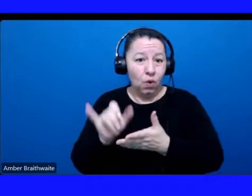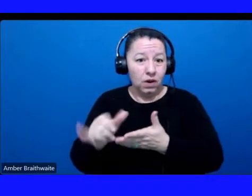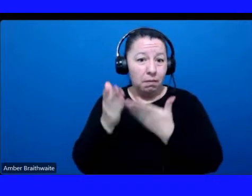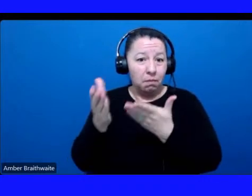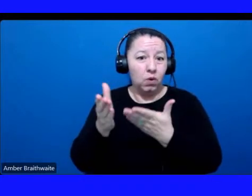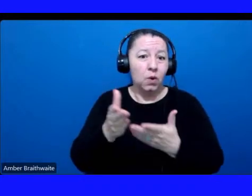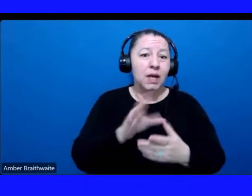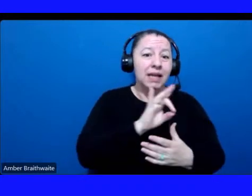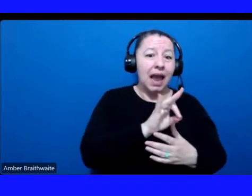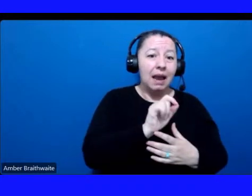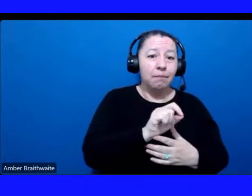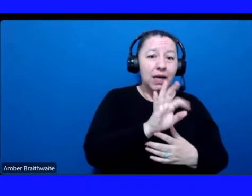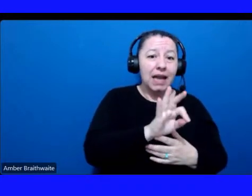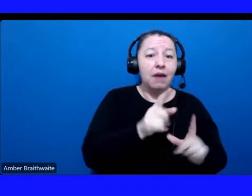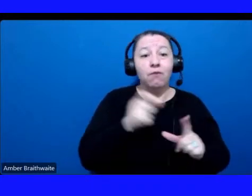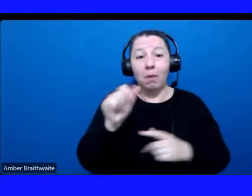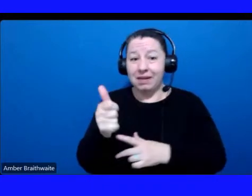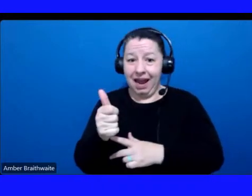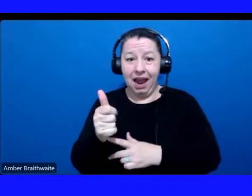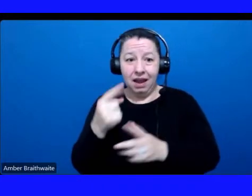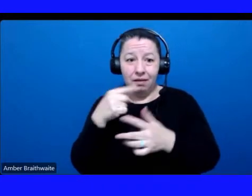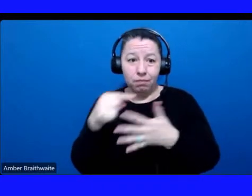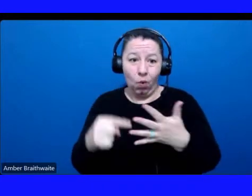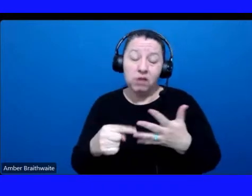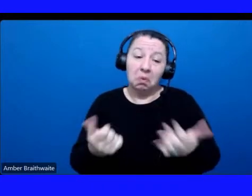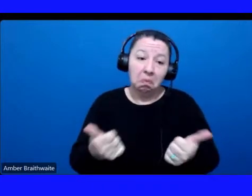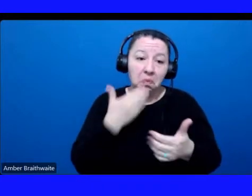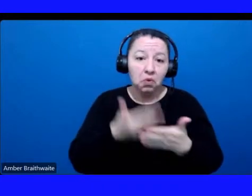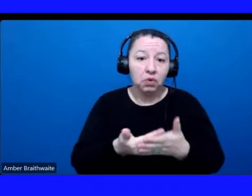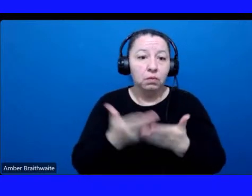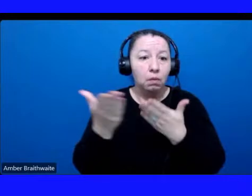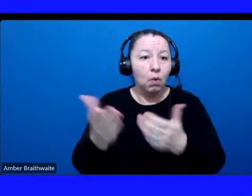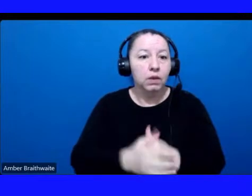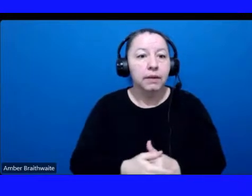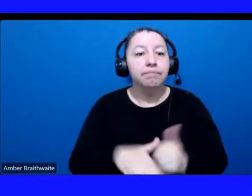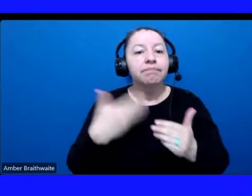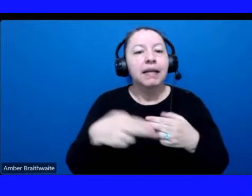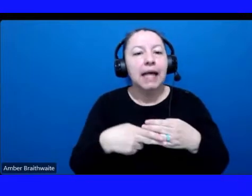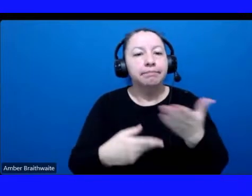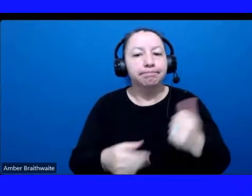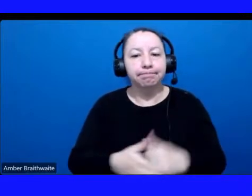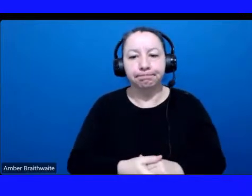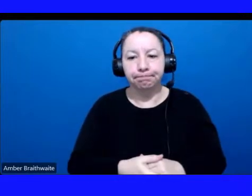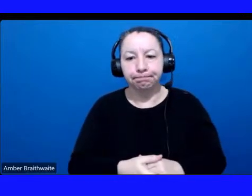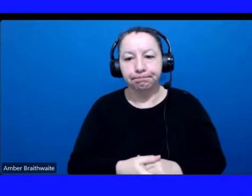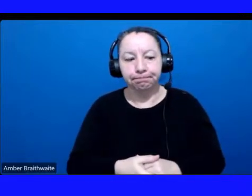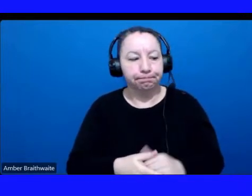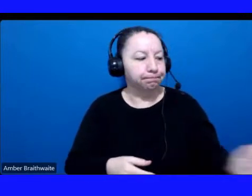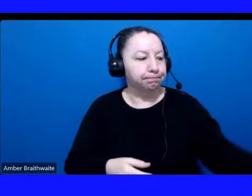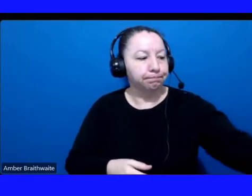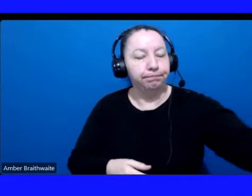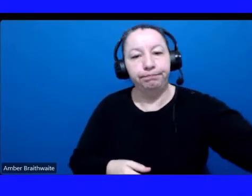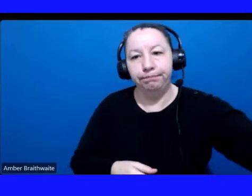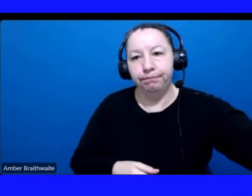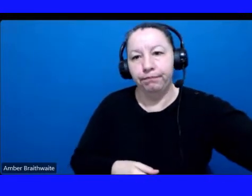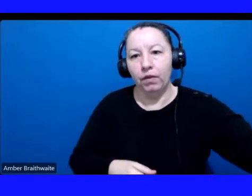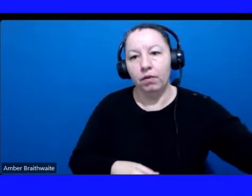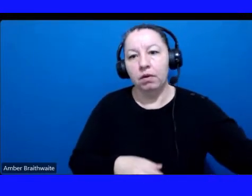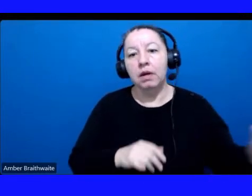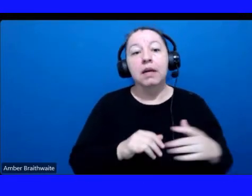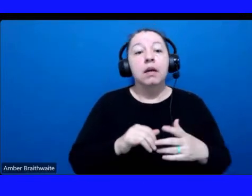space. They actually submitted 18 letters of support with their proposal, including from some of the vendors we had actually invited to